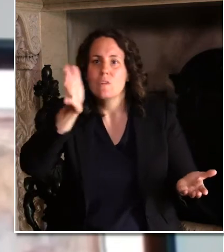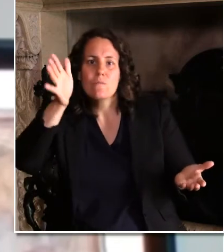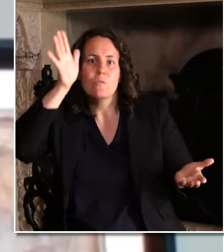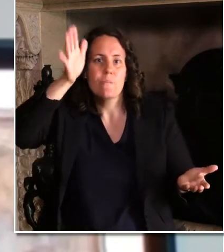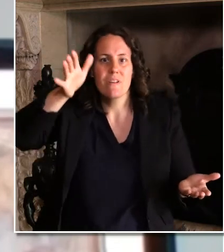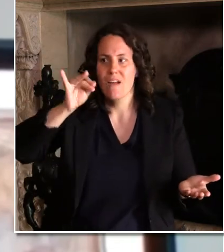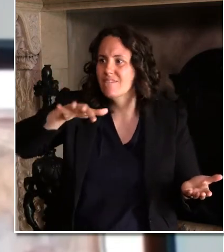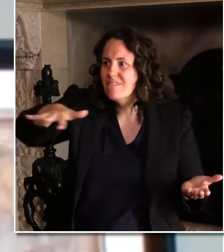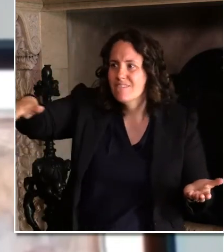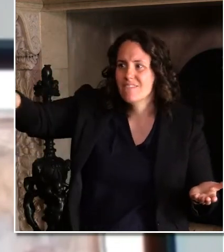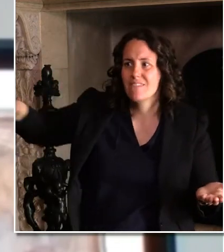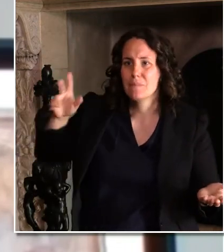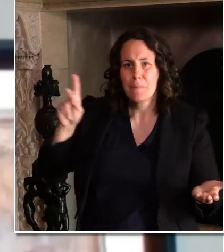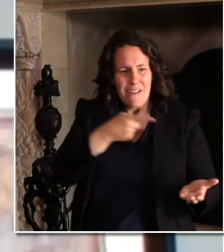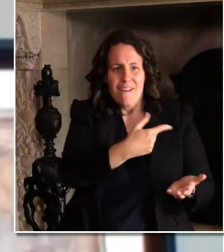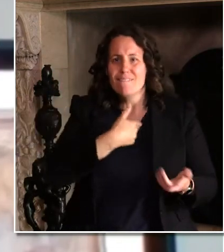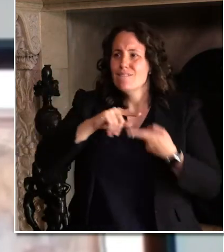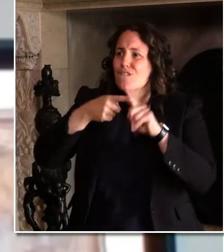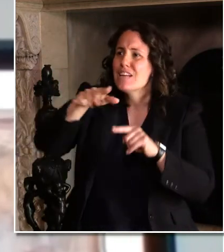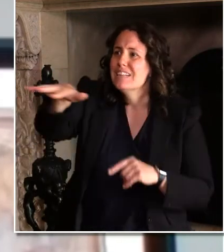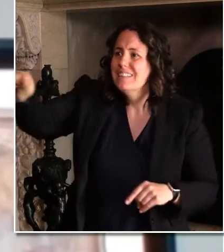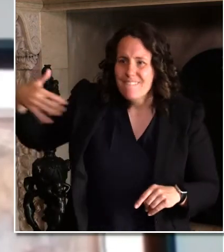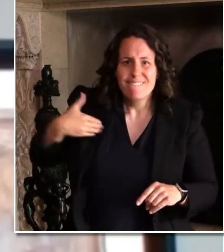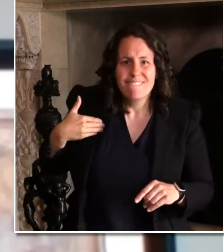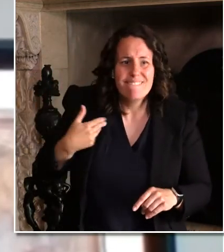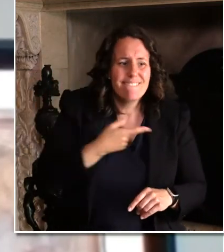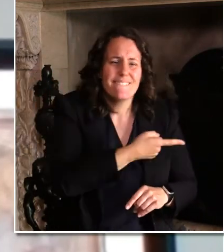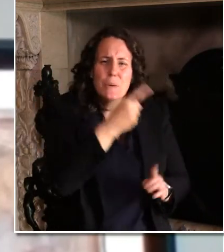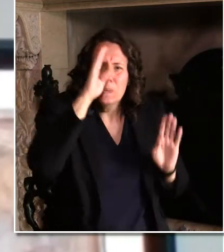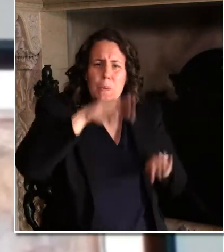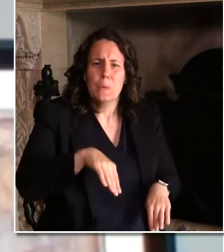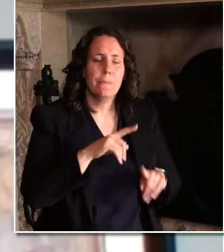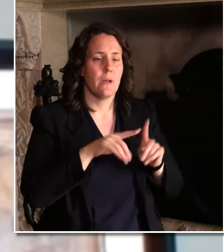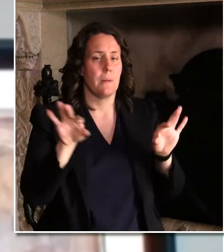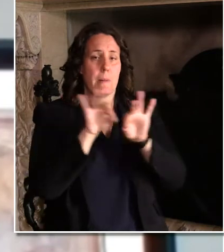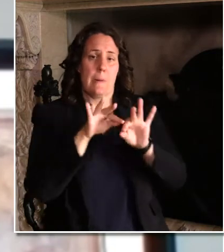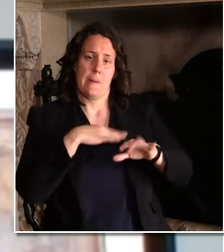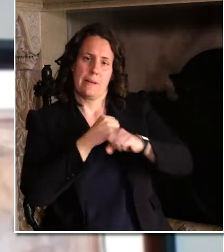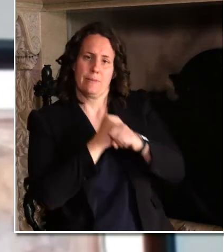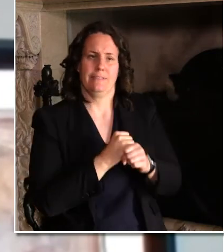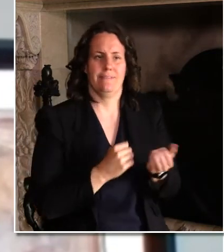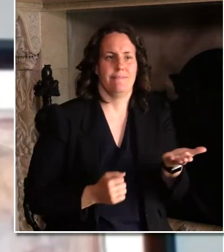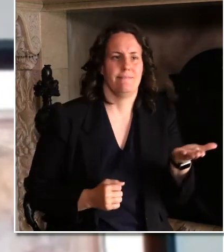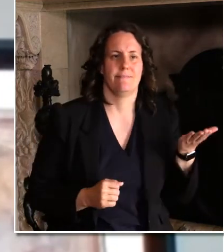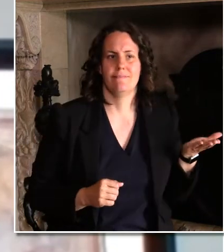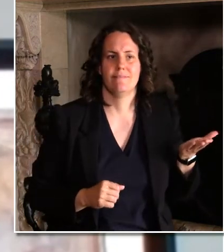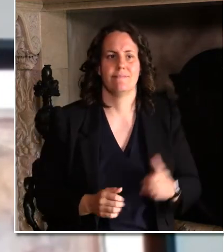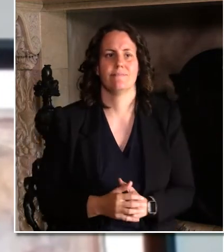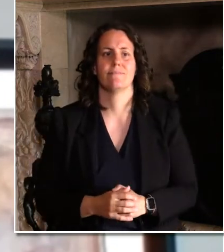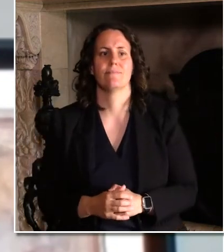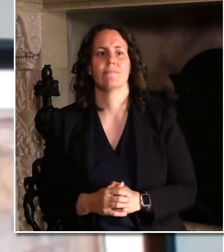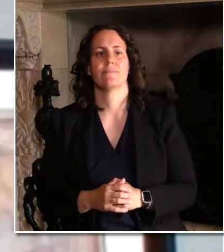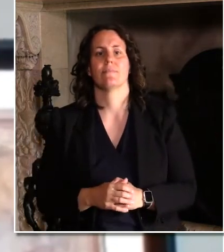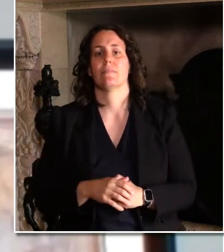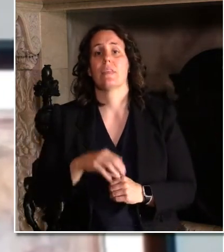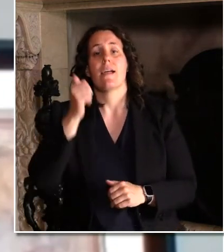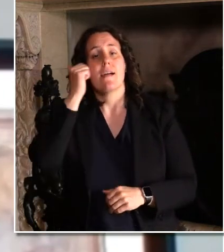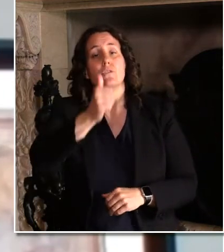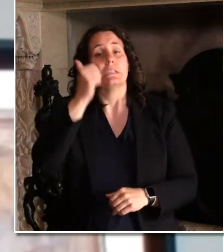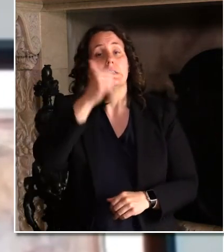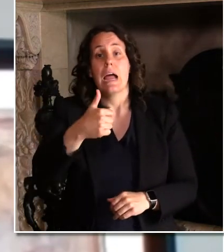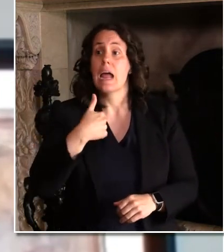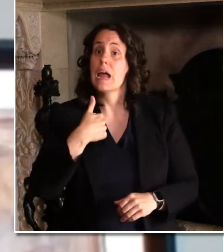yet. As a frontline caregiver, I'm making ongoing sacrifices that others are not. I'm not going to dinner with my friends.